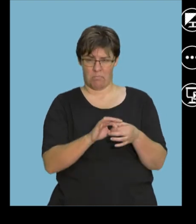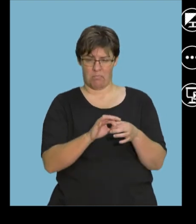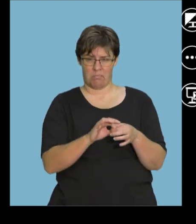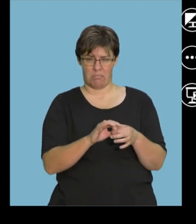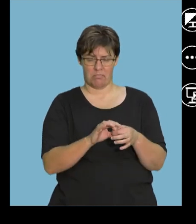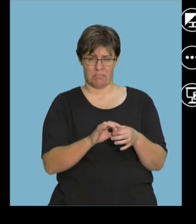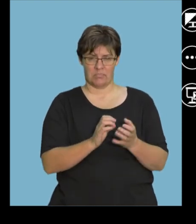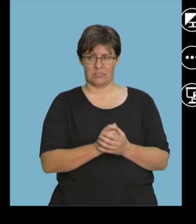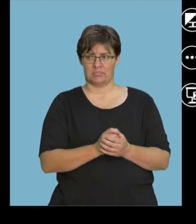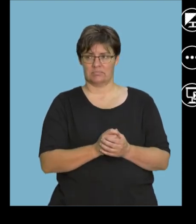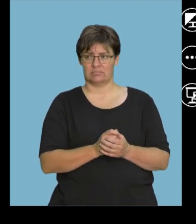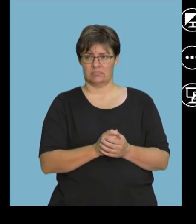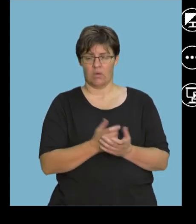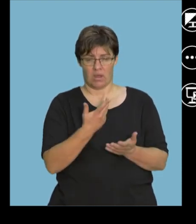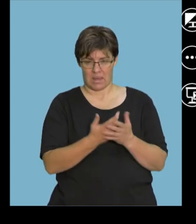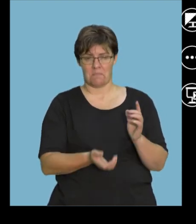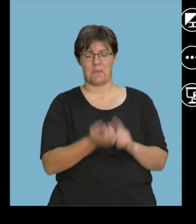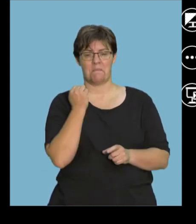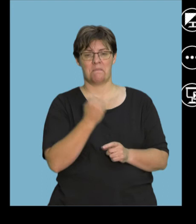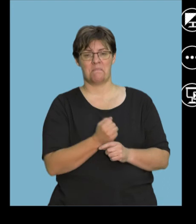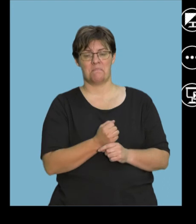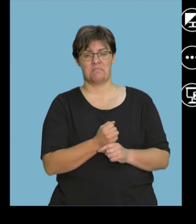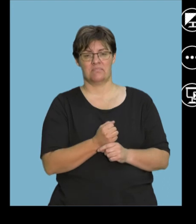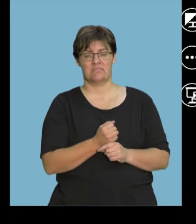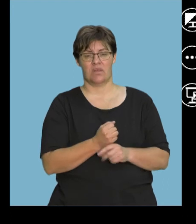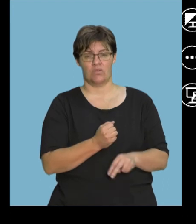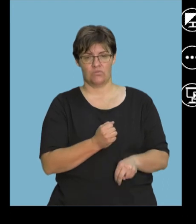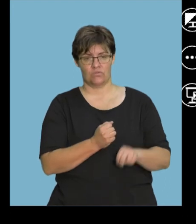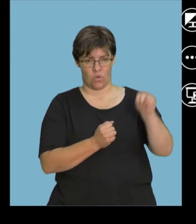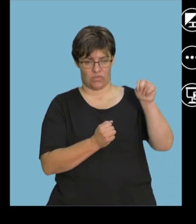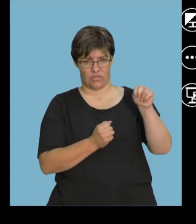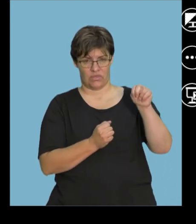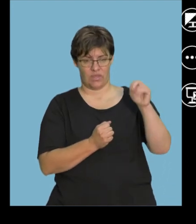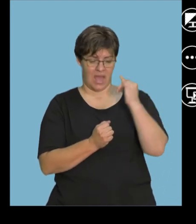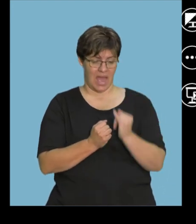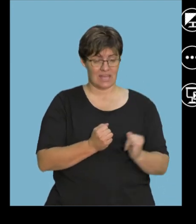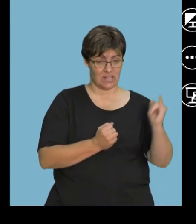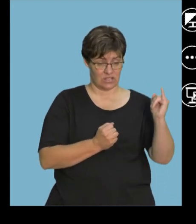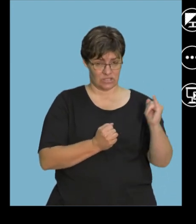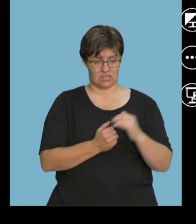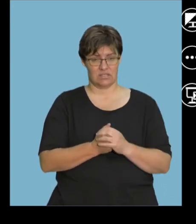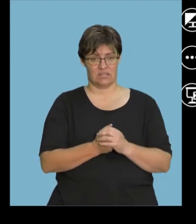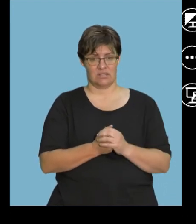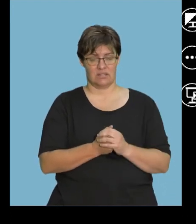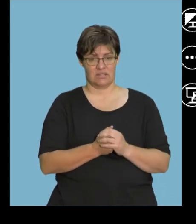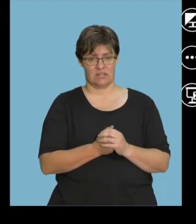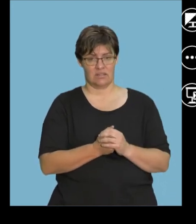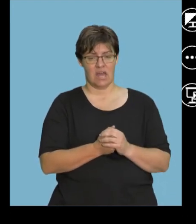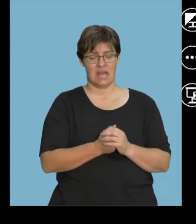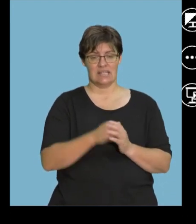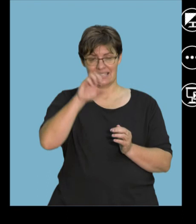can try this at home and see if you can actually reach a point where you have the north pole existing in